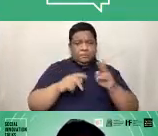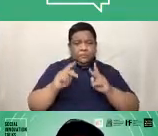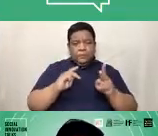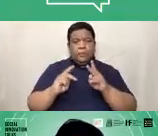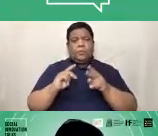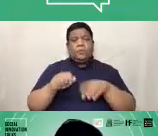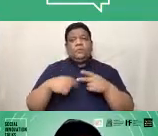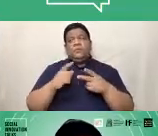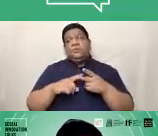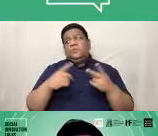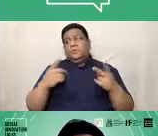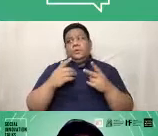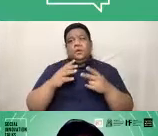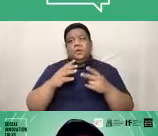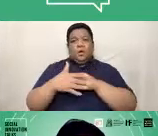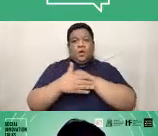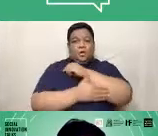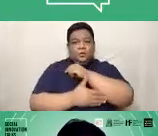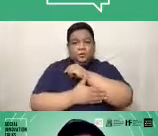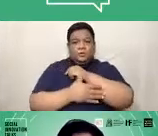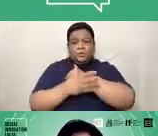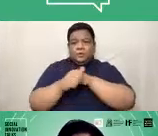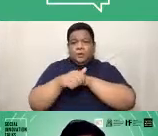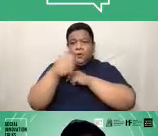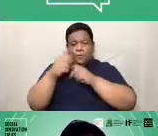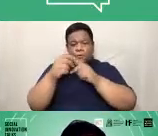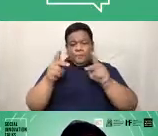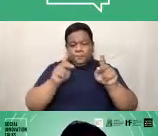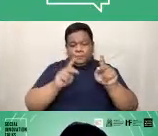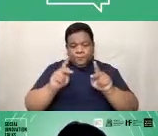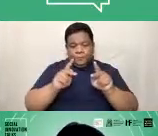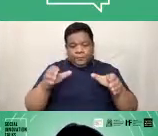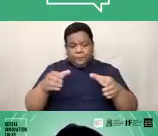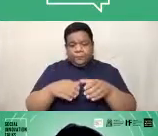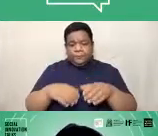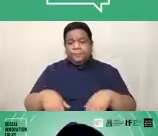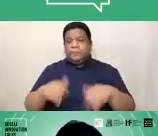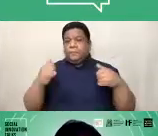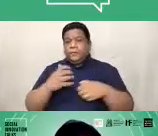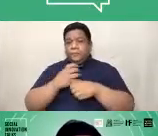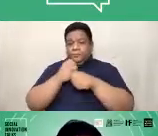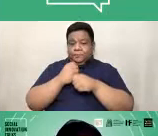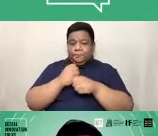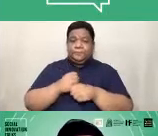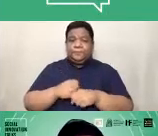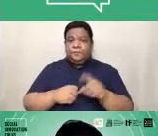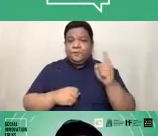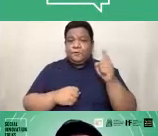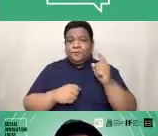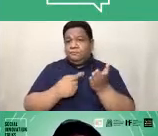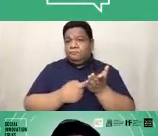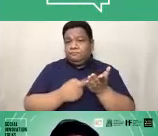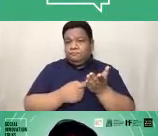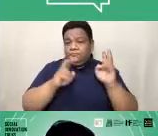populations, countries, even entire nations? Okay. Now, to recap, the first topic that we discussed was